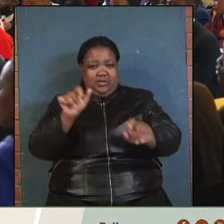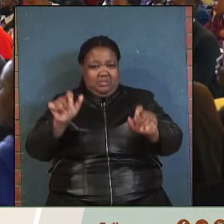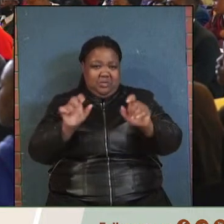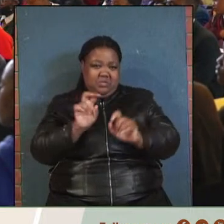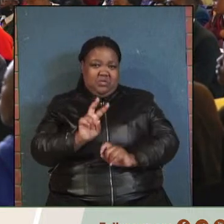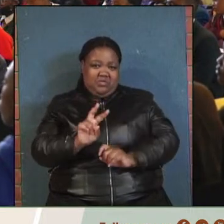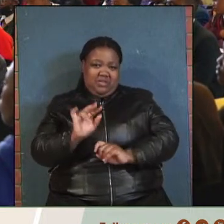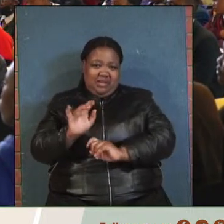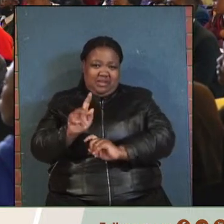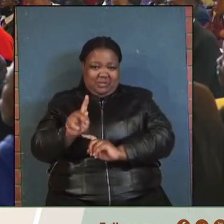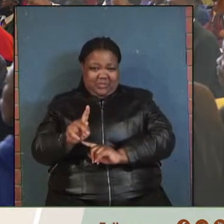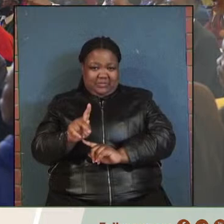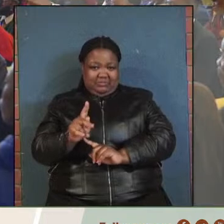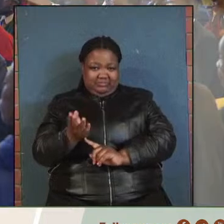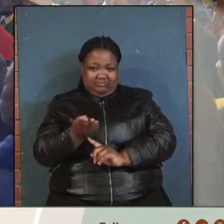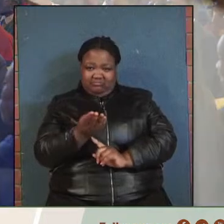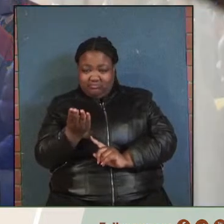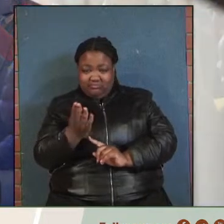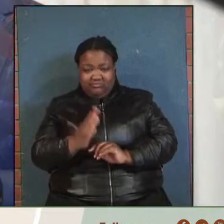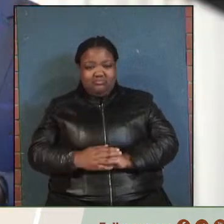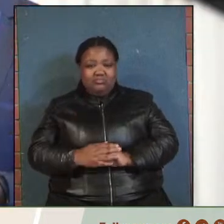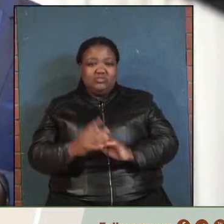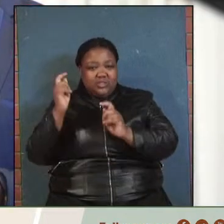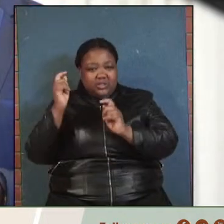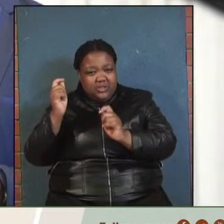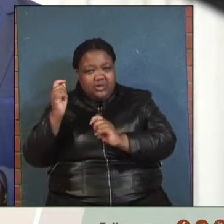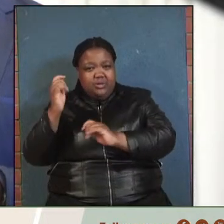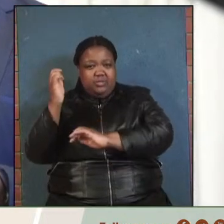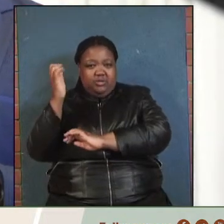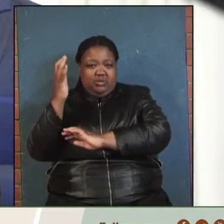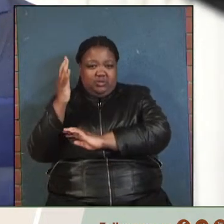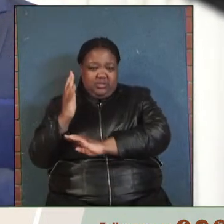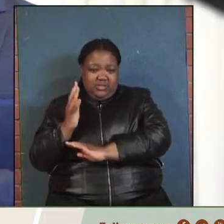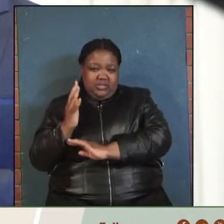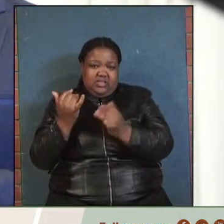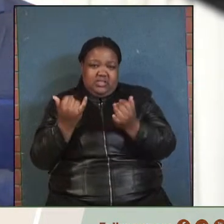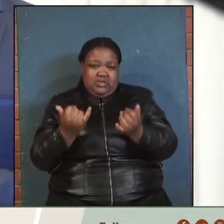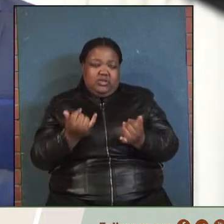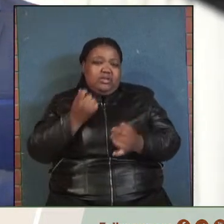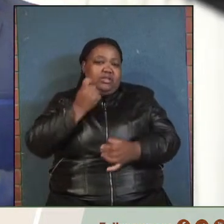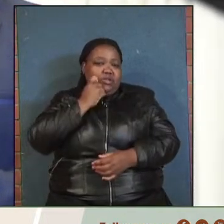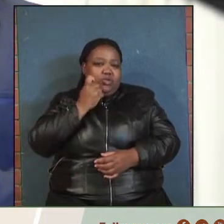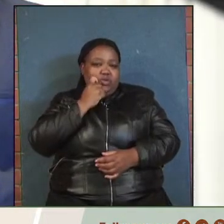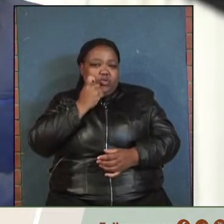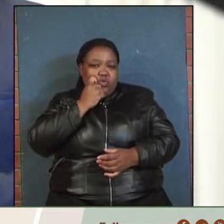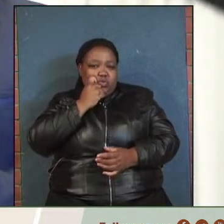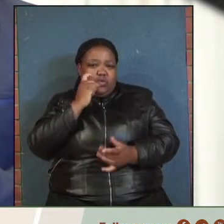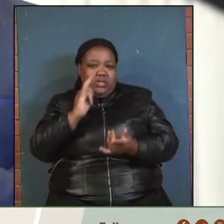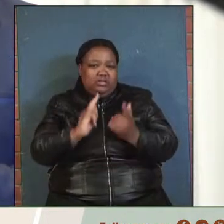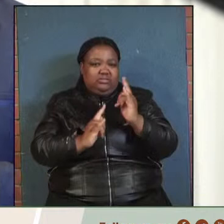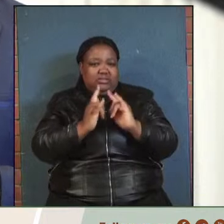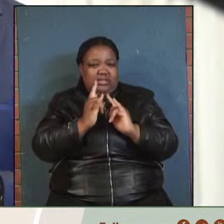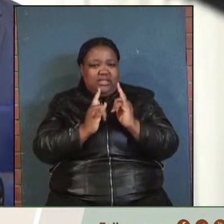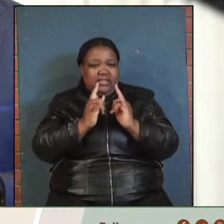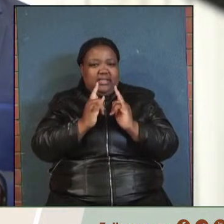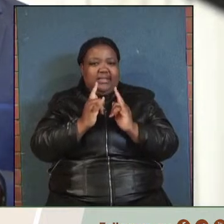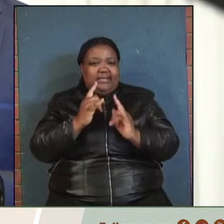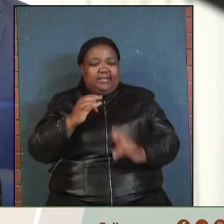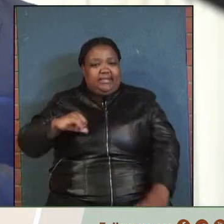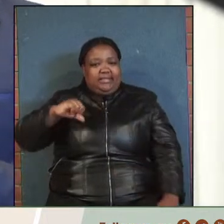also the honorable speaker of Tshwane Metro Municipality, who's present